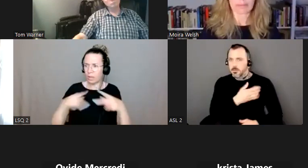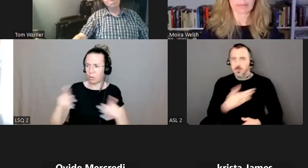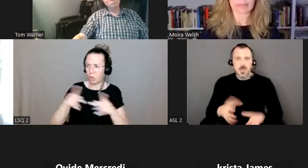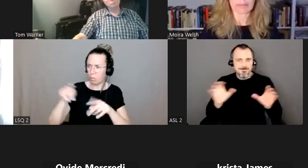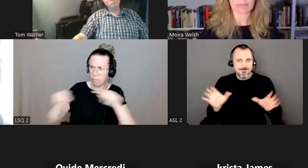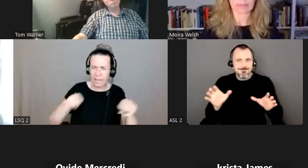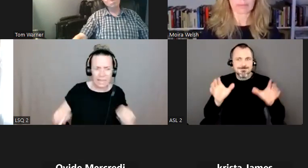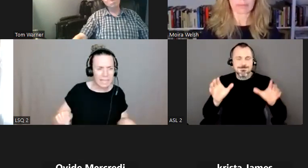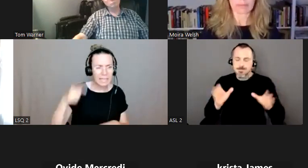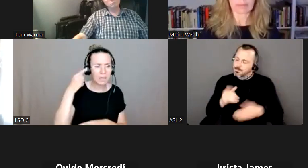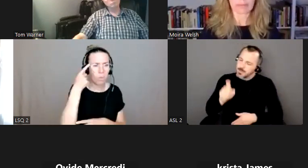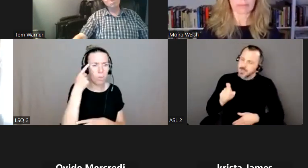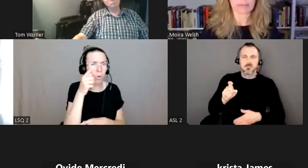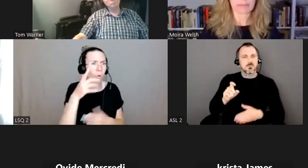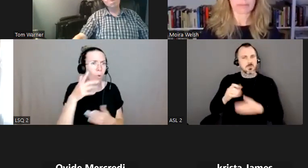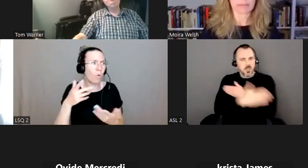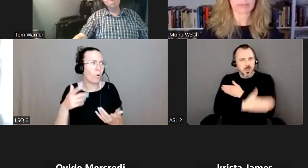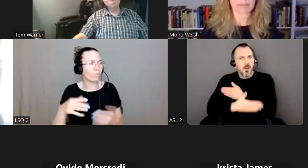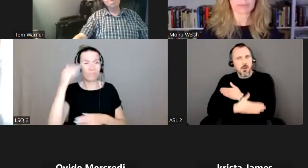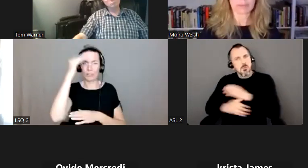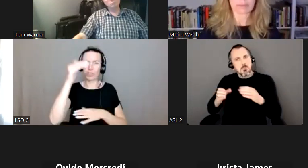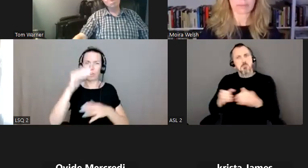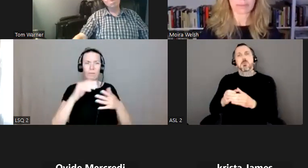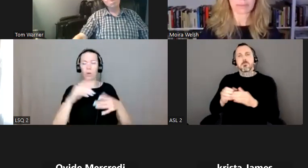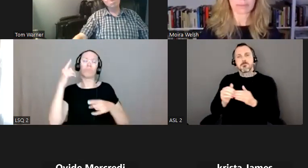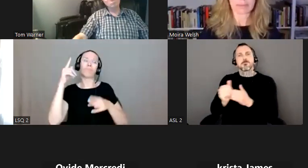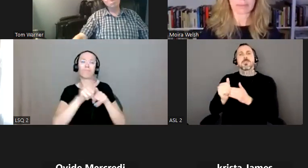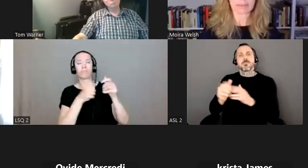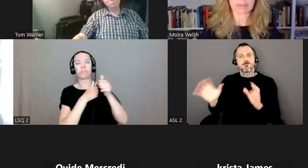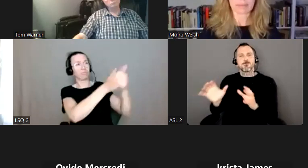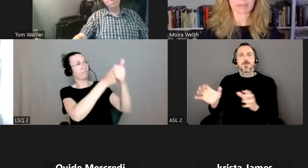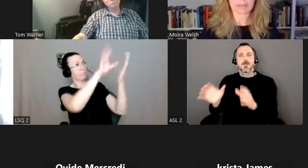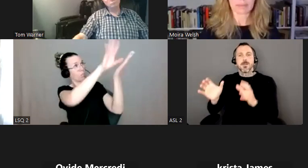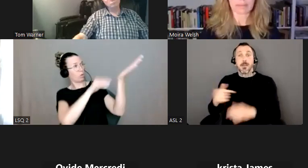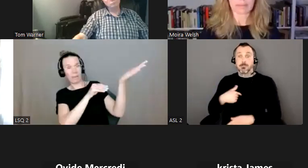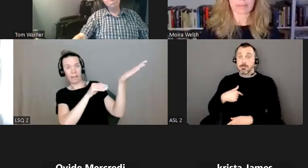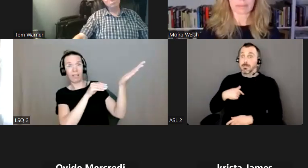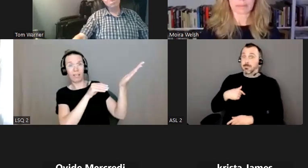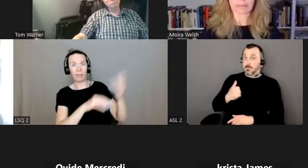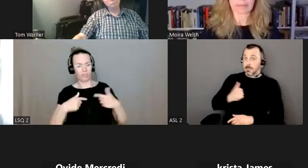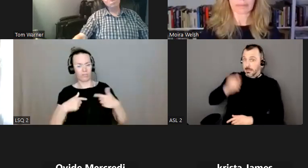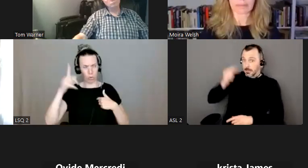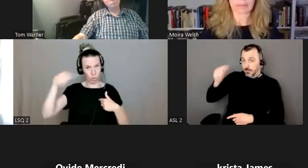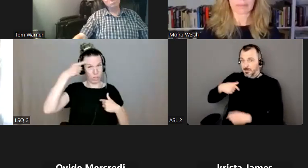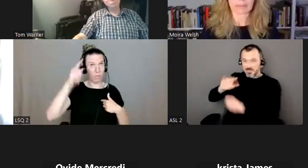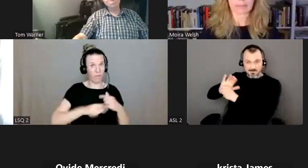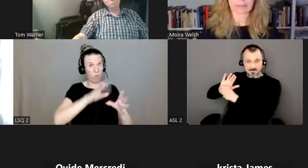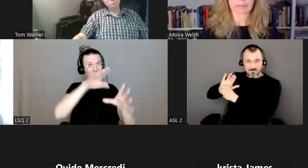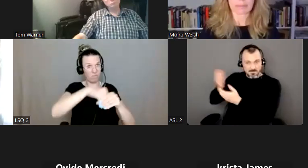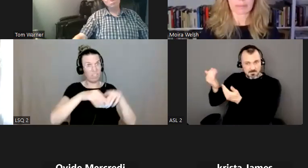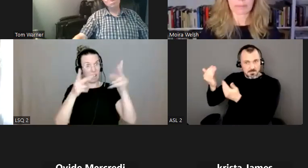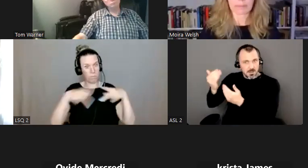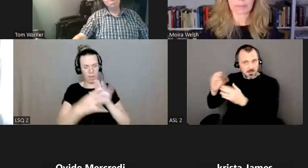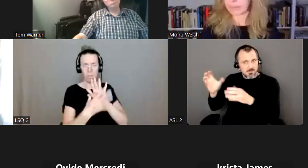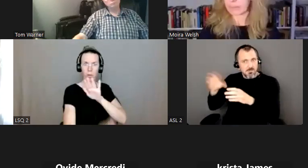for our own government to be one of those countries. And I think we can make good progress on it. And I just think we